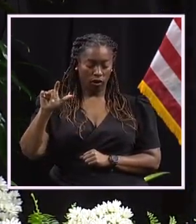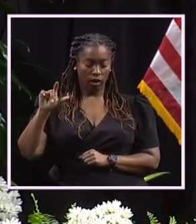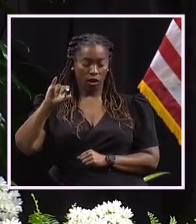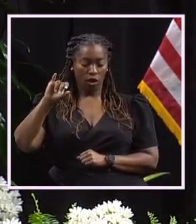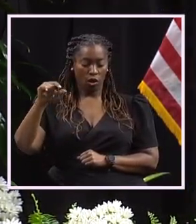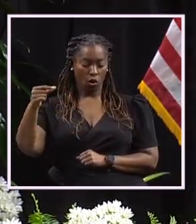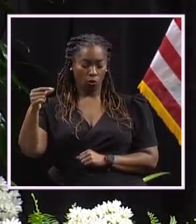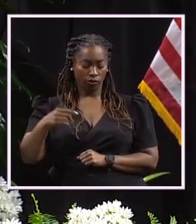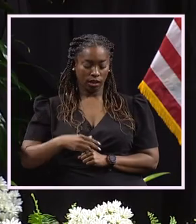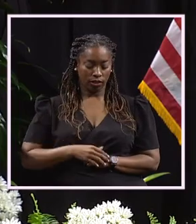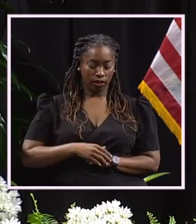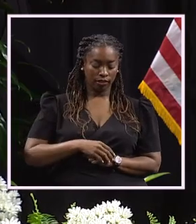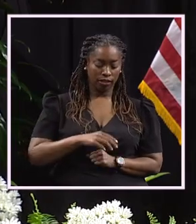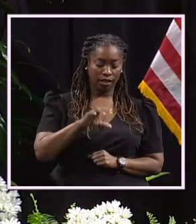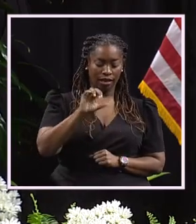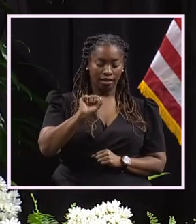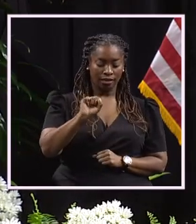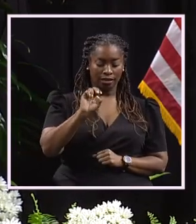Tiffany Liu.